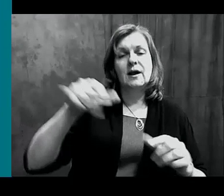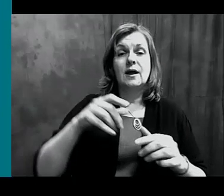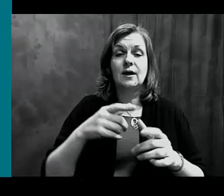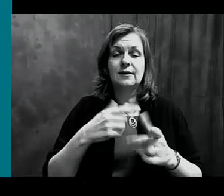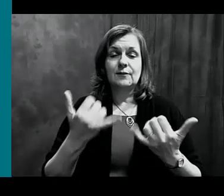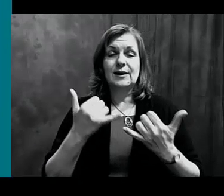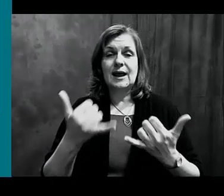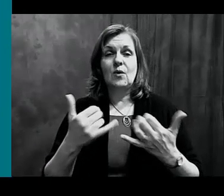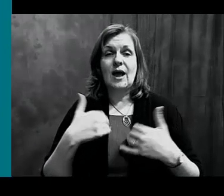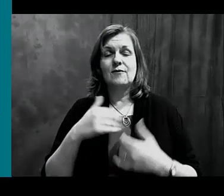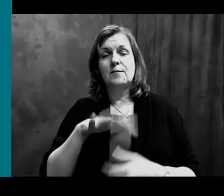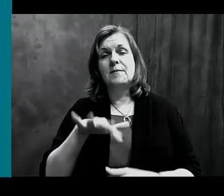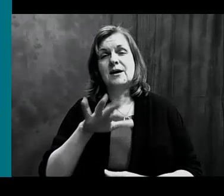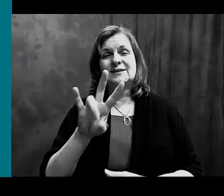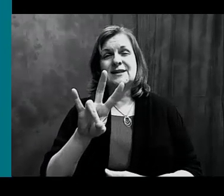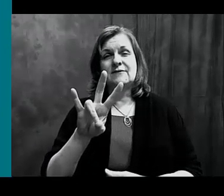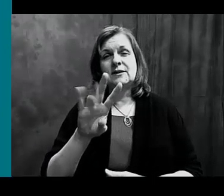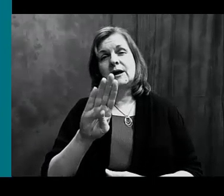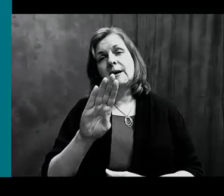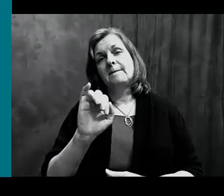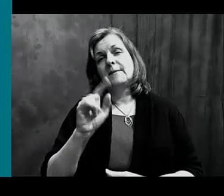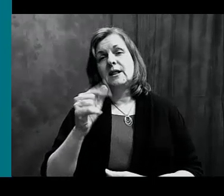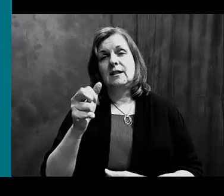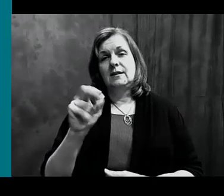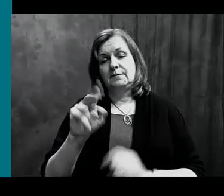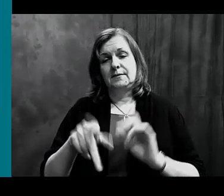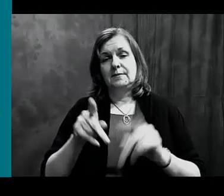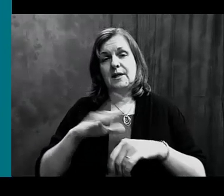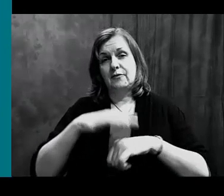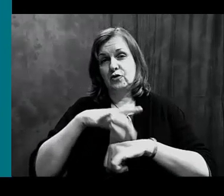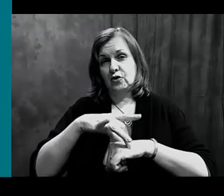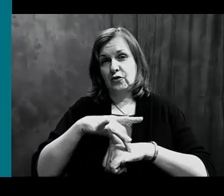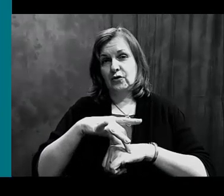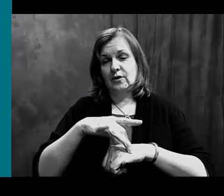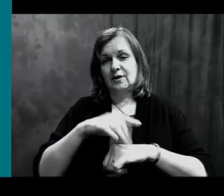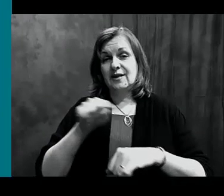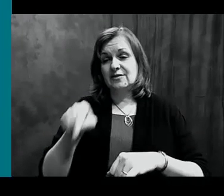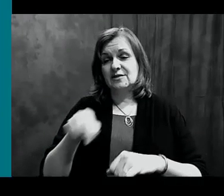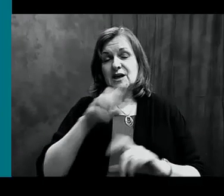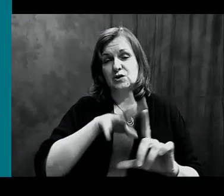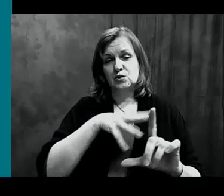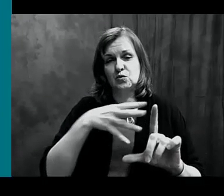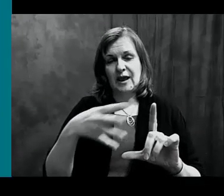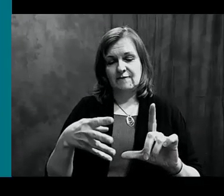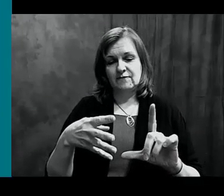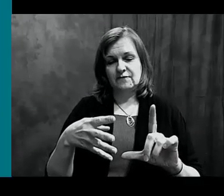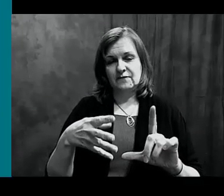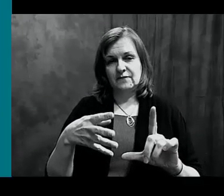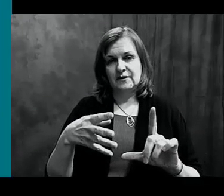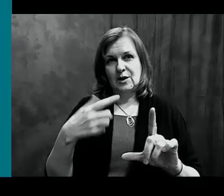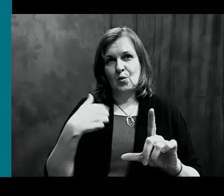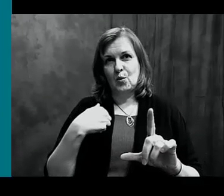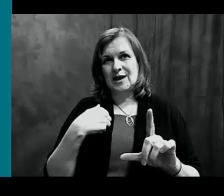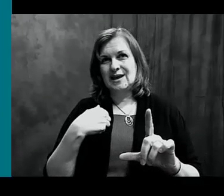way? Today we sit at about 7 billion people, which actually on this